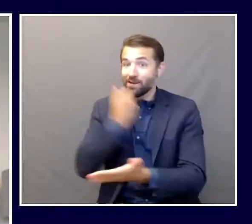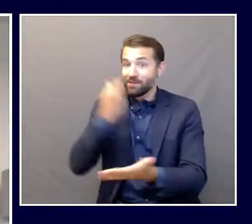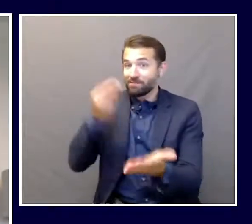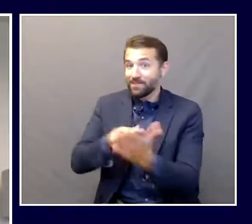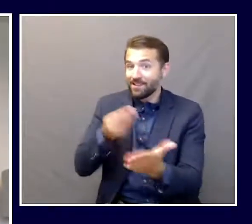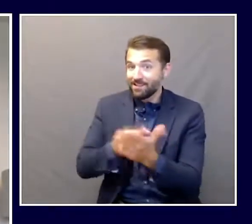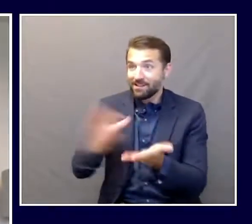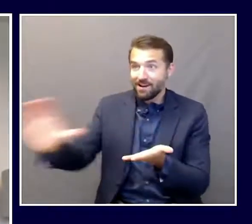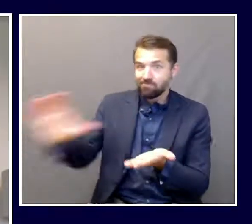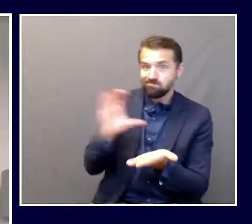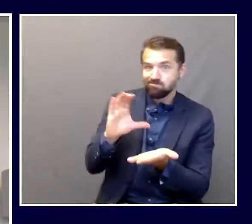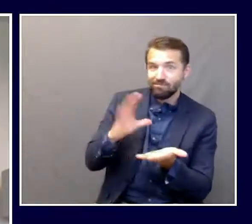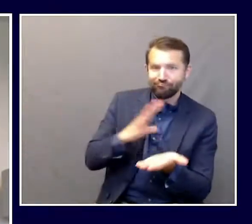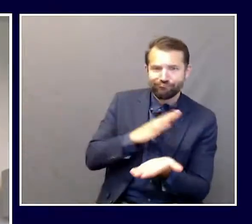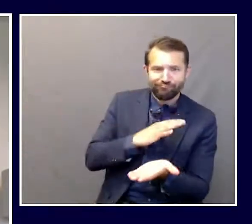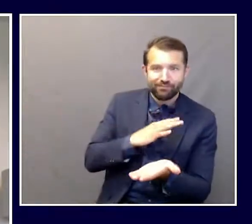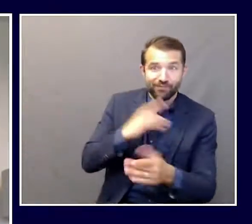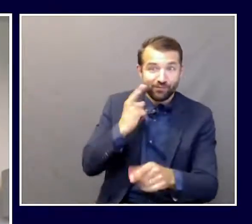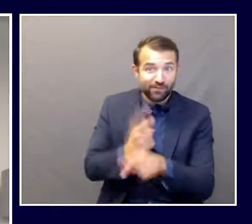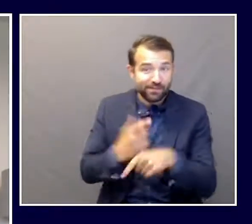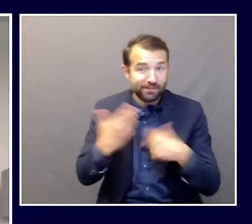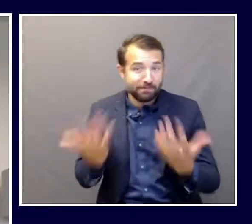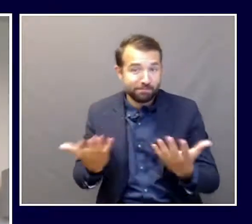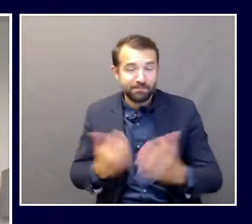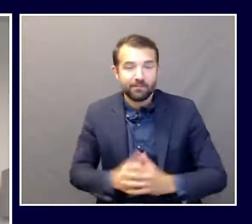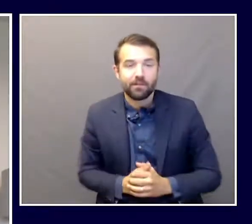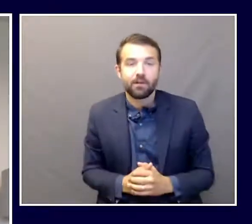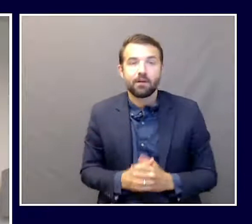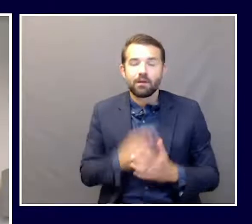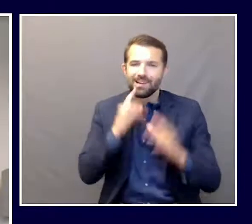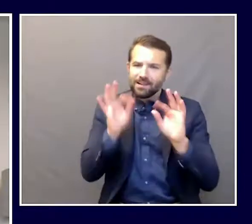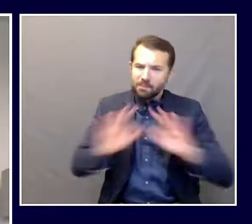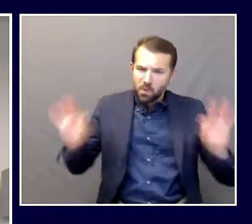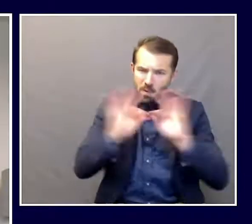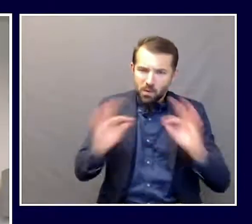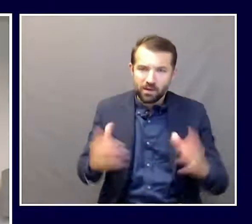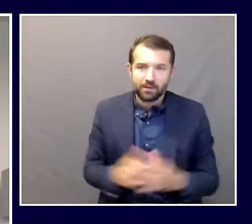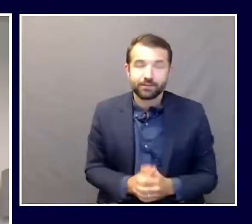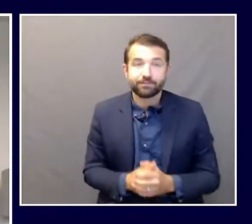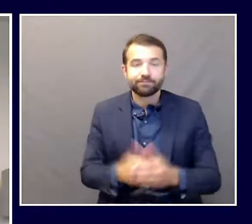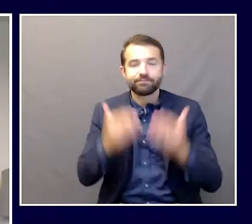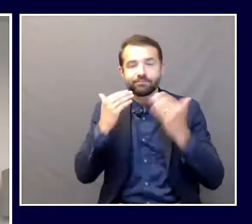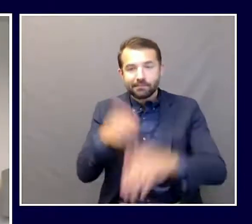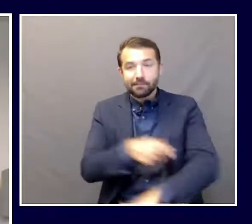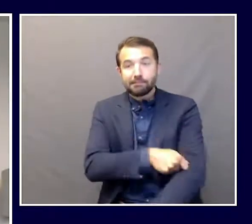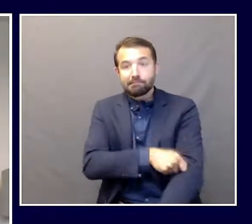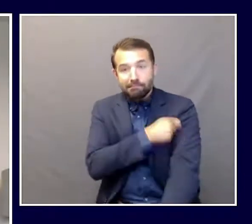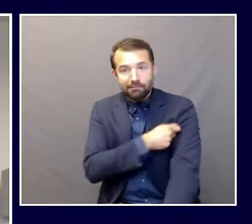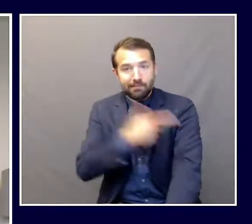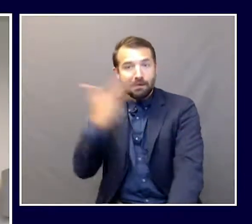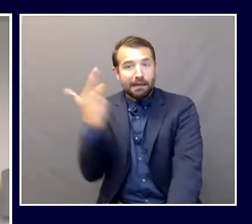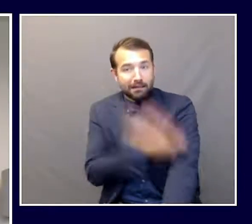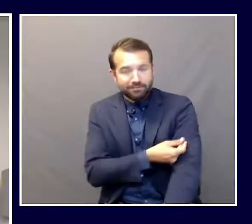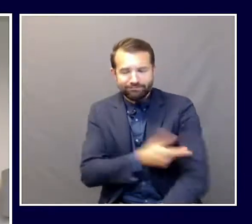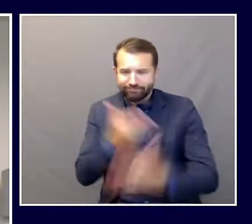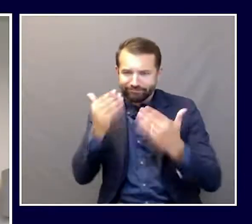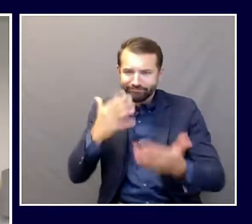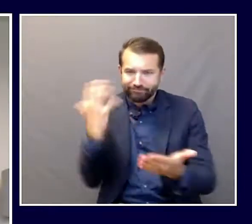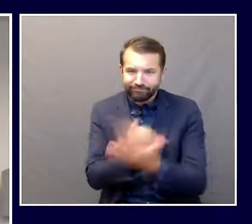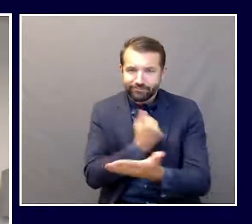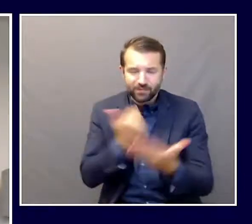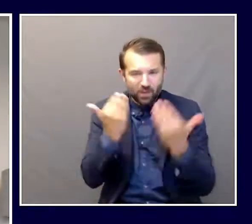the edge. It's really important to get vaccinated now, especially as we are seeing new variants on the